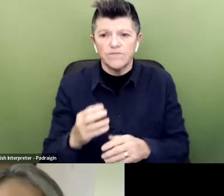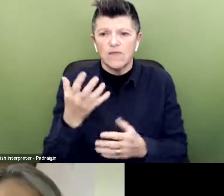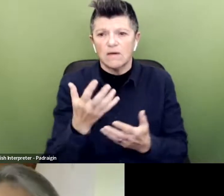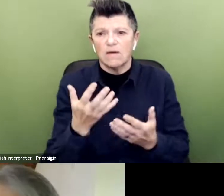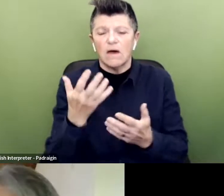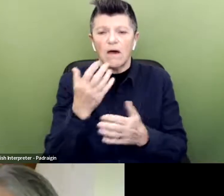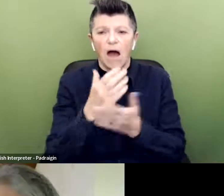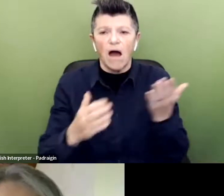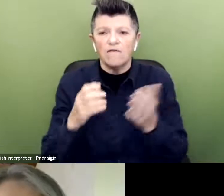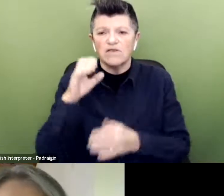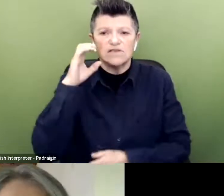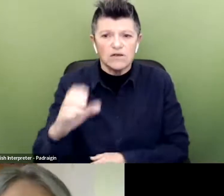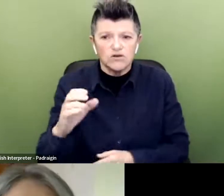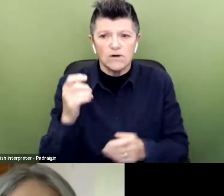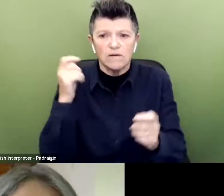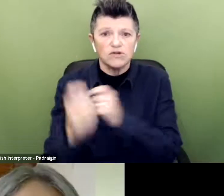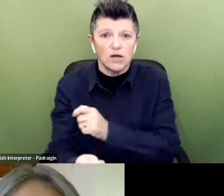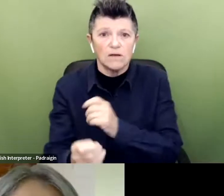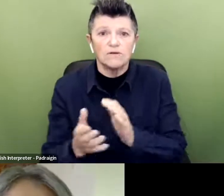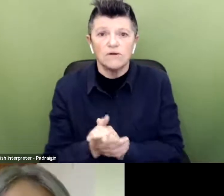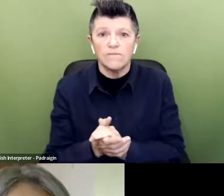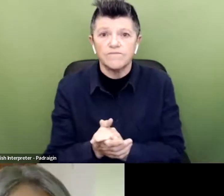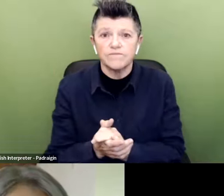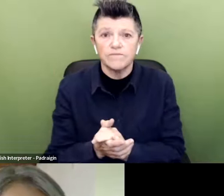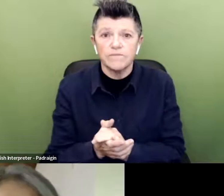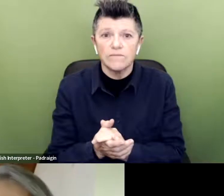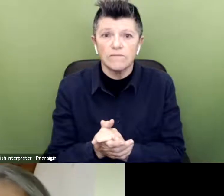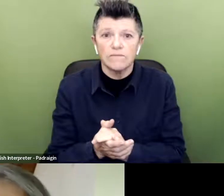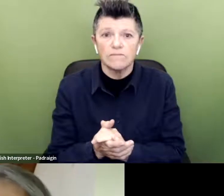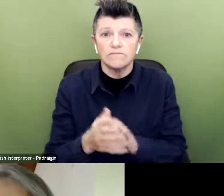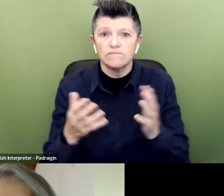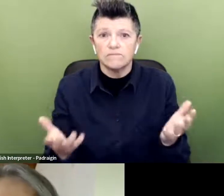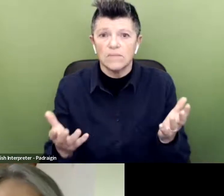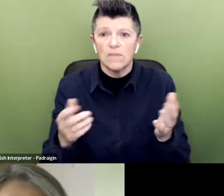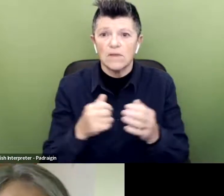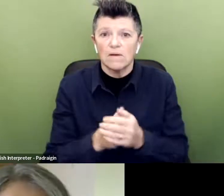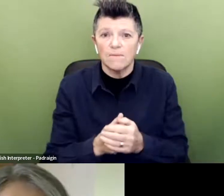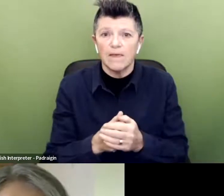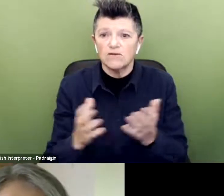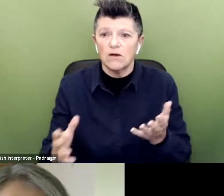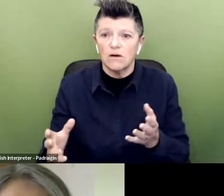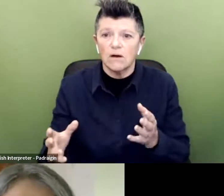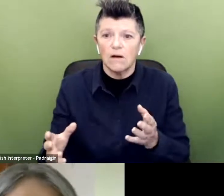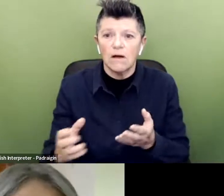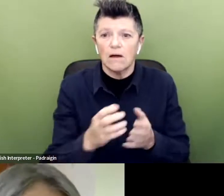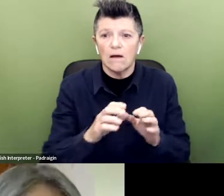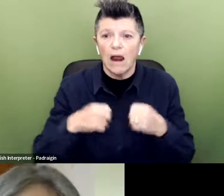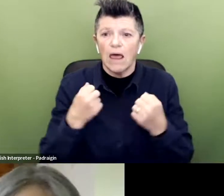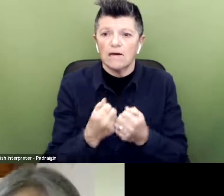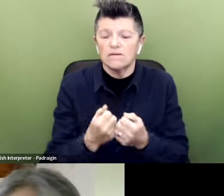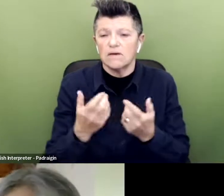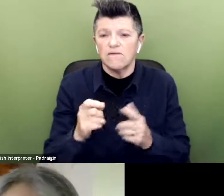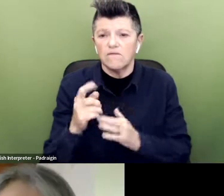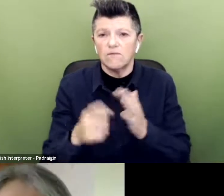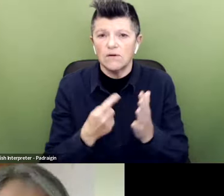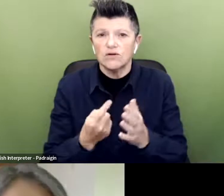book where it's an edit book, where a collective project which covered a